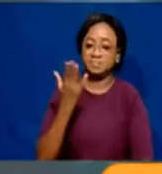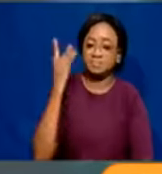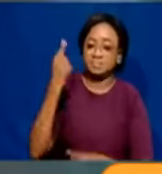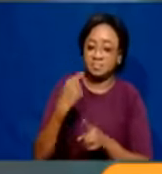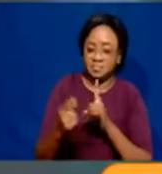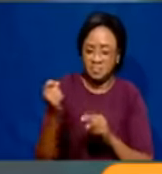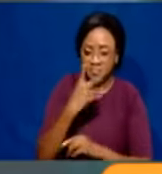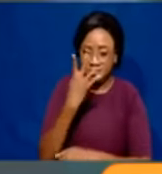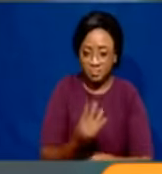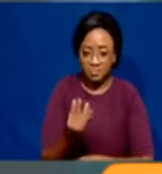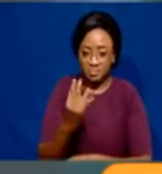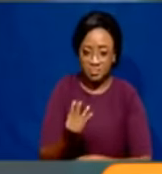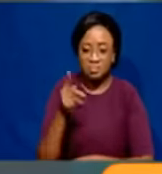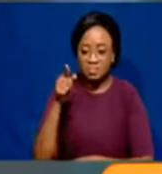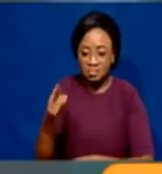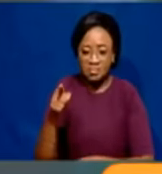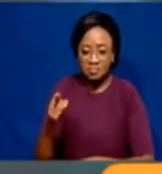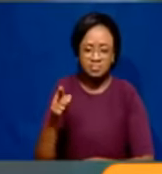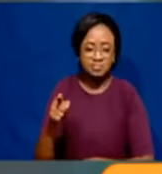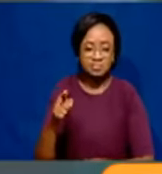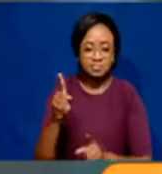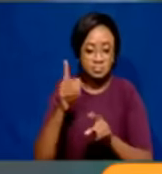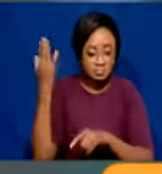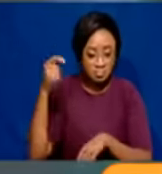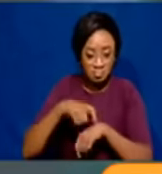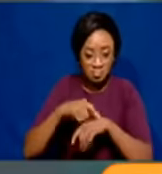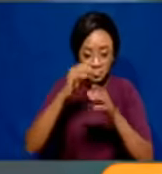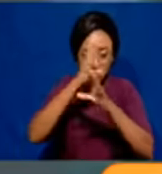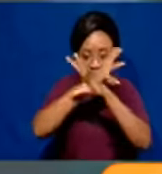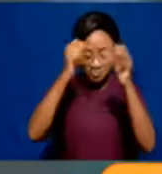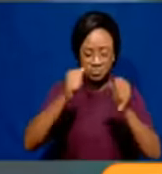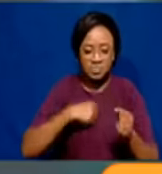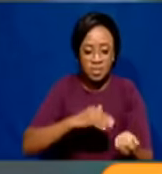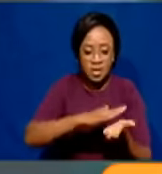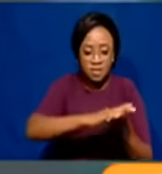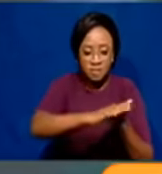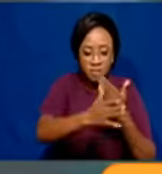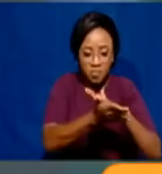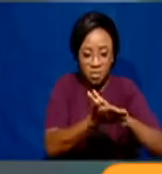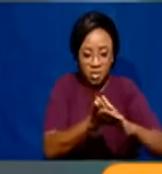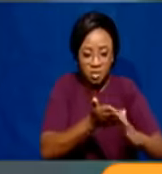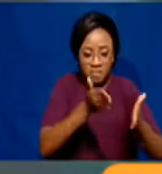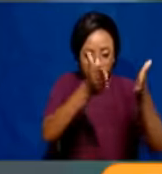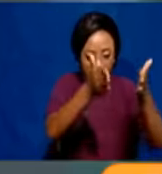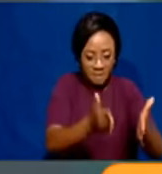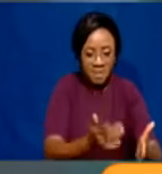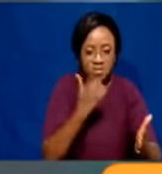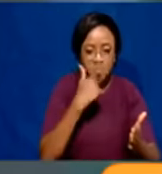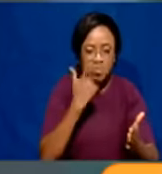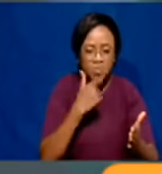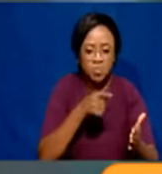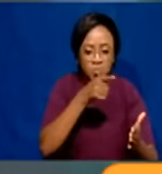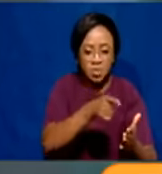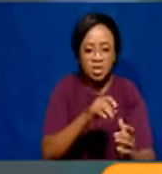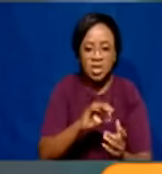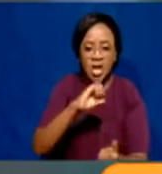in April, she, as president, pardoned a person convicted of covering up the sexual abuse of